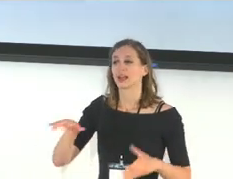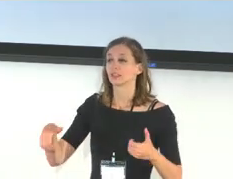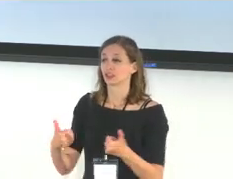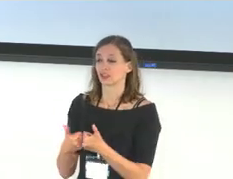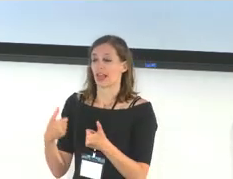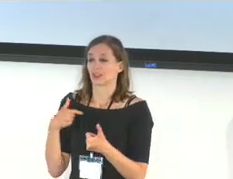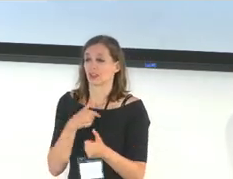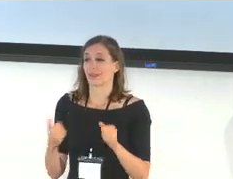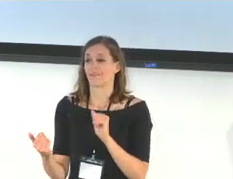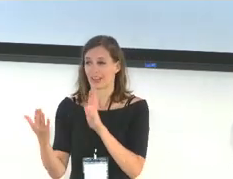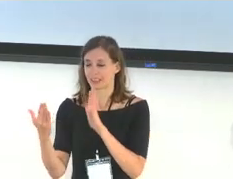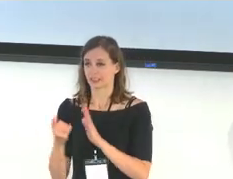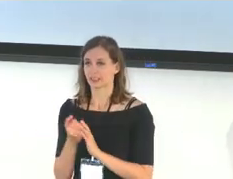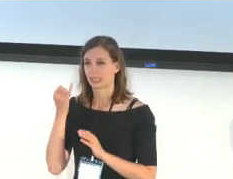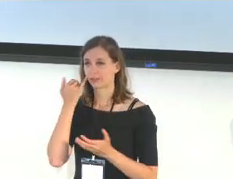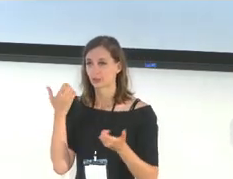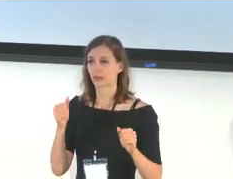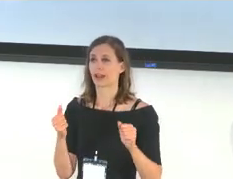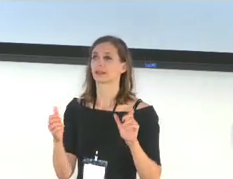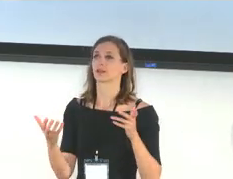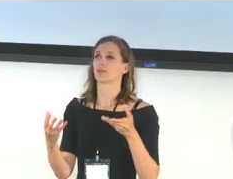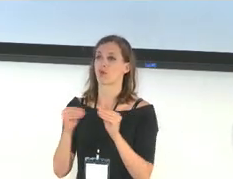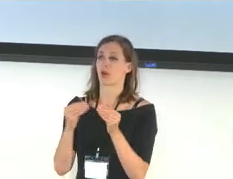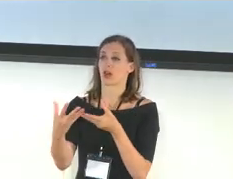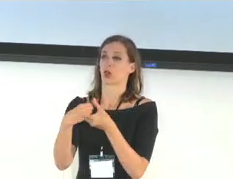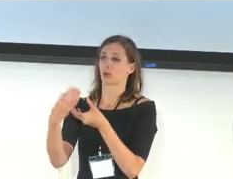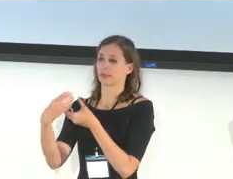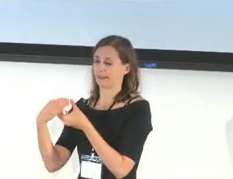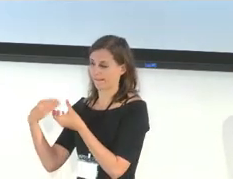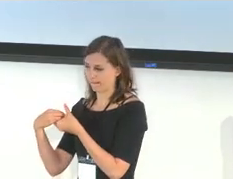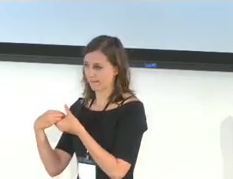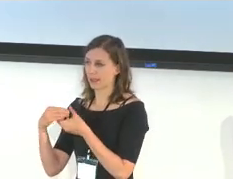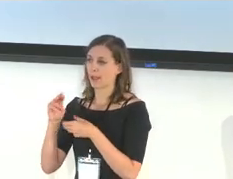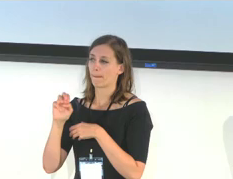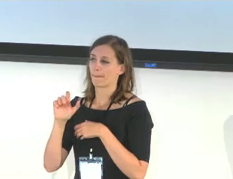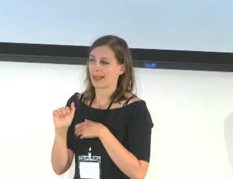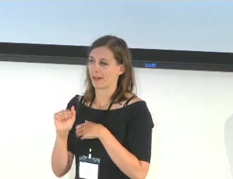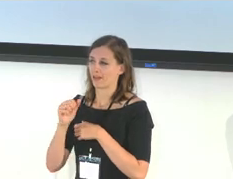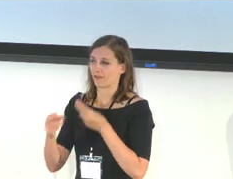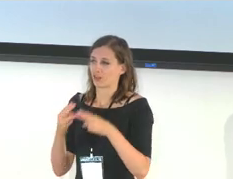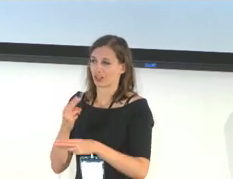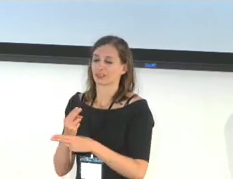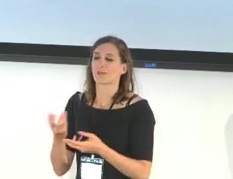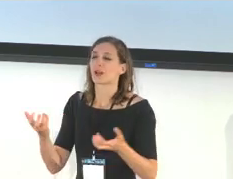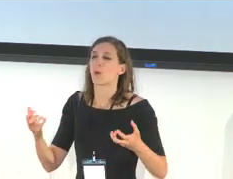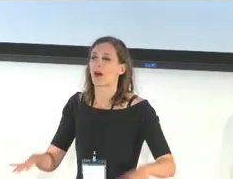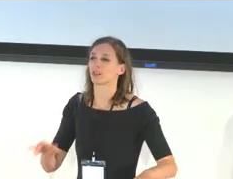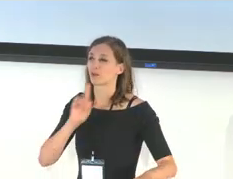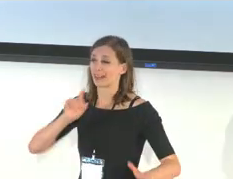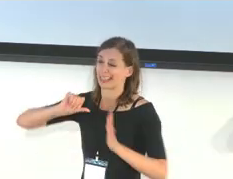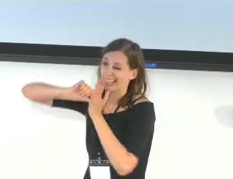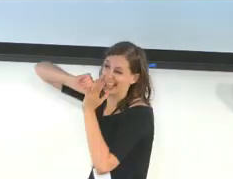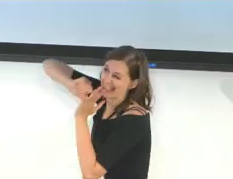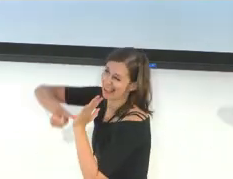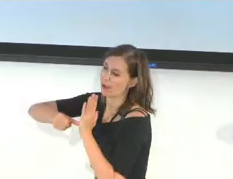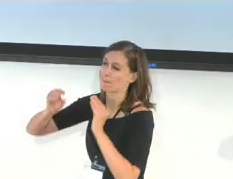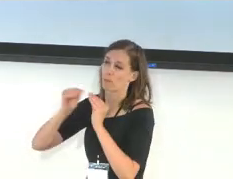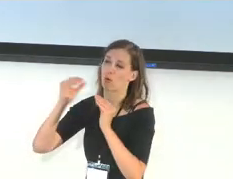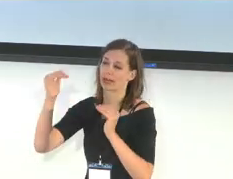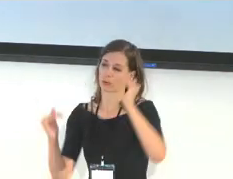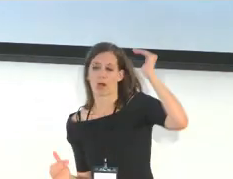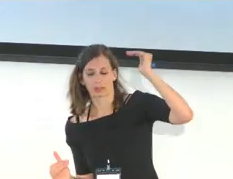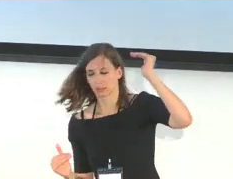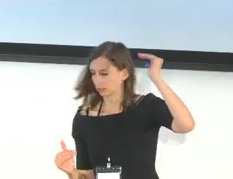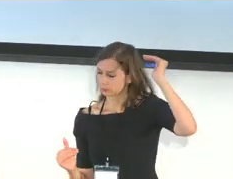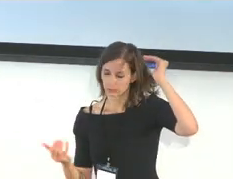an inclusive metaverse, is how can we make sure that we're not magnifying those inequalities in those virtual spaces? The problem